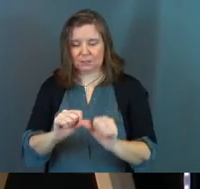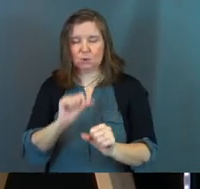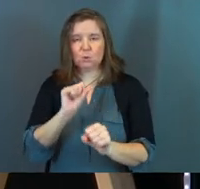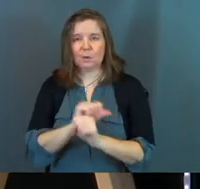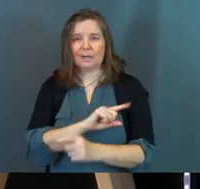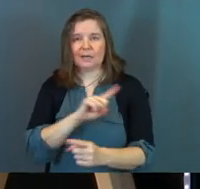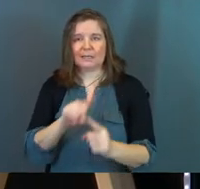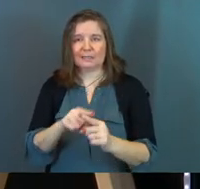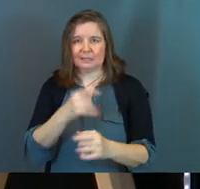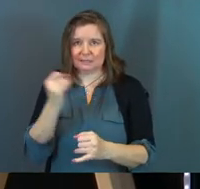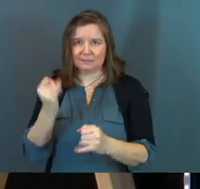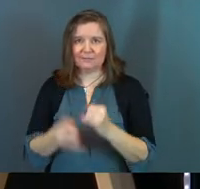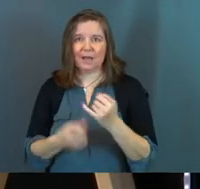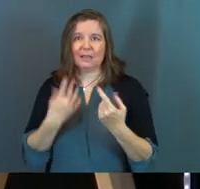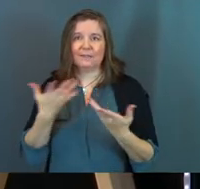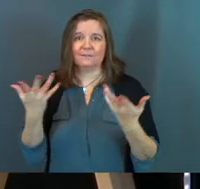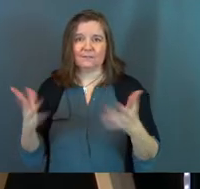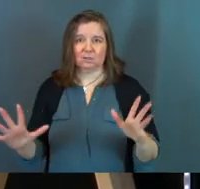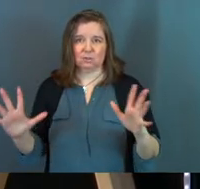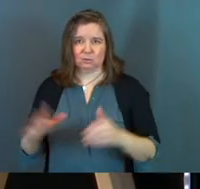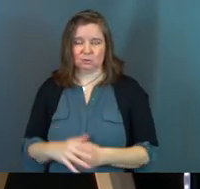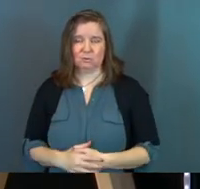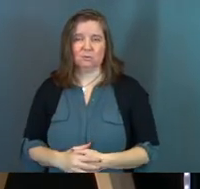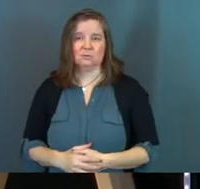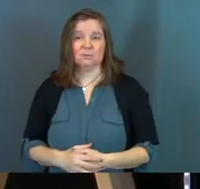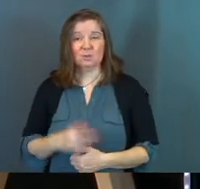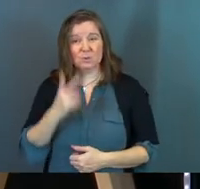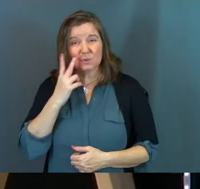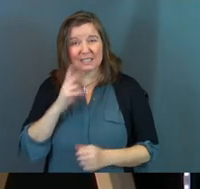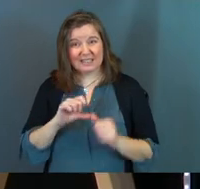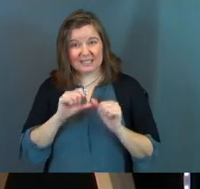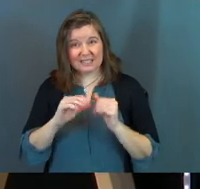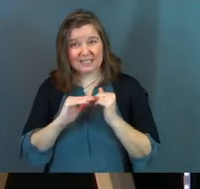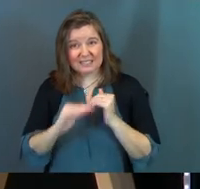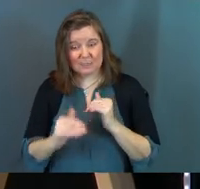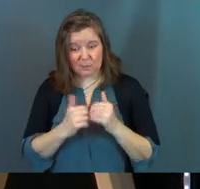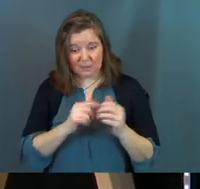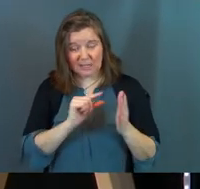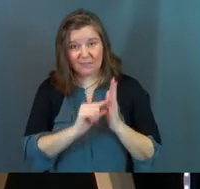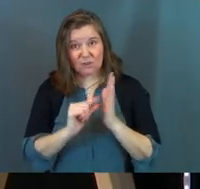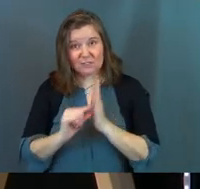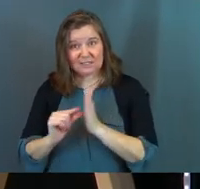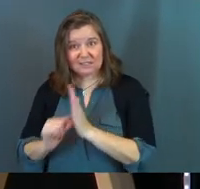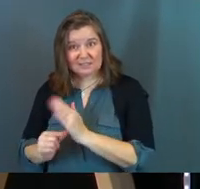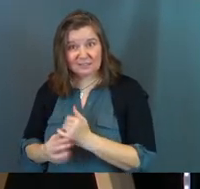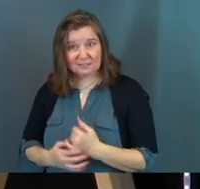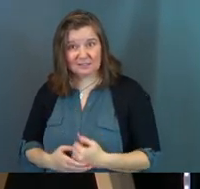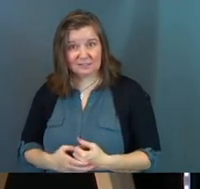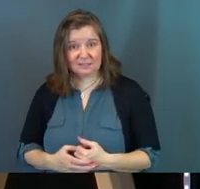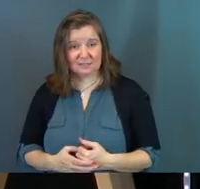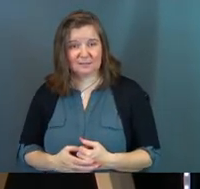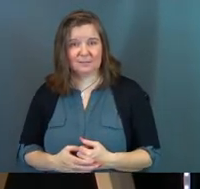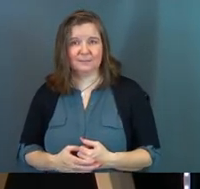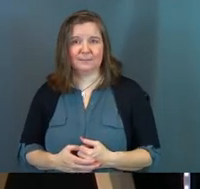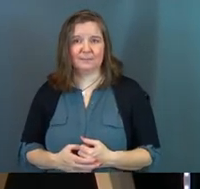work until it is finally finished. Do you see the consistency amongst these verses?